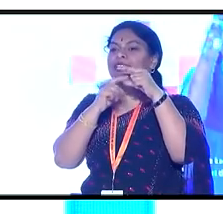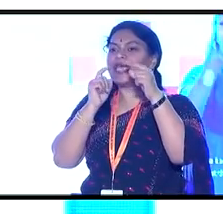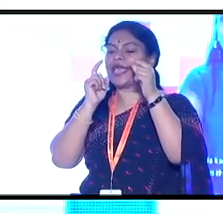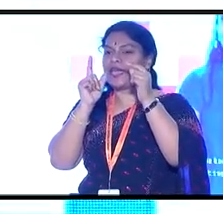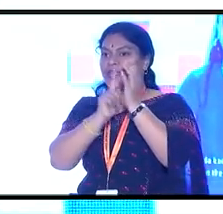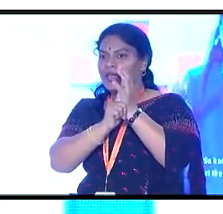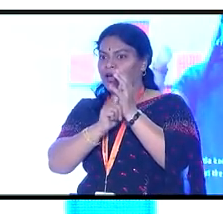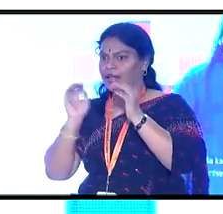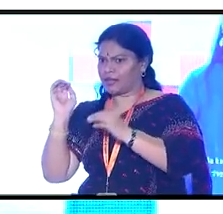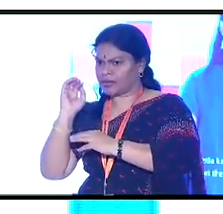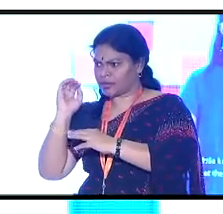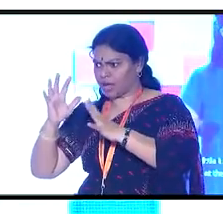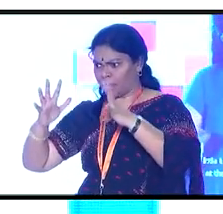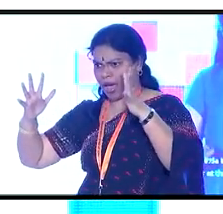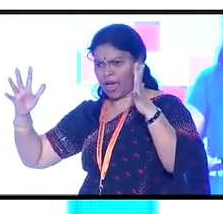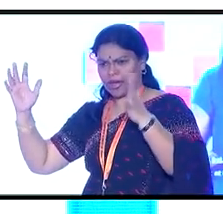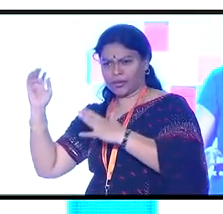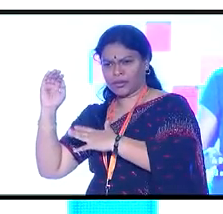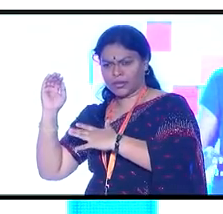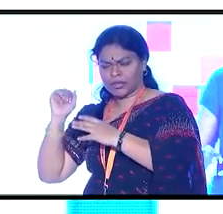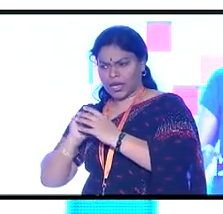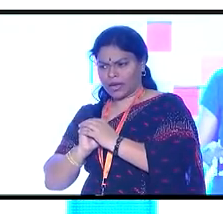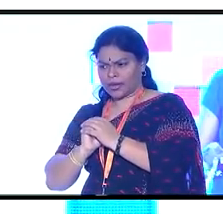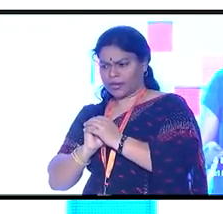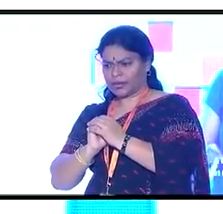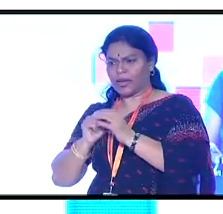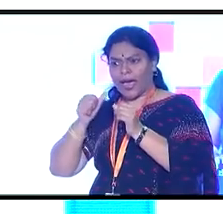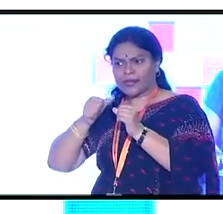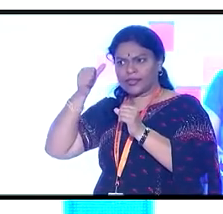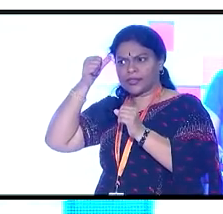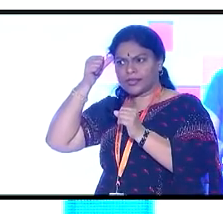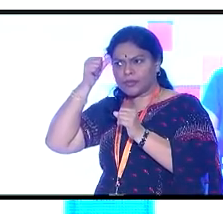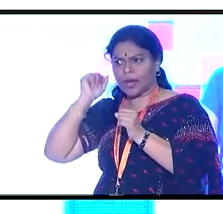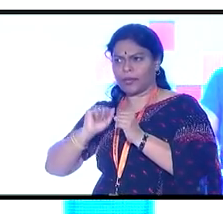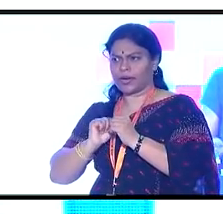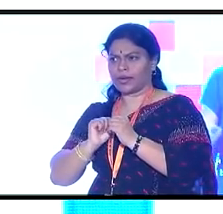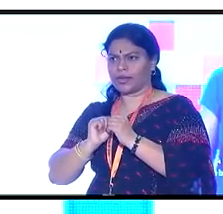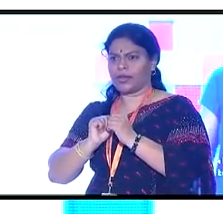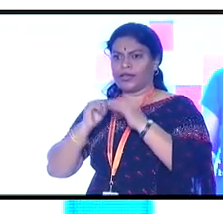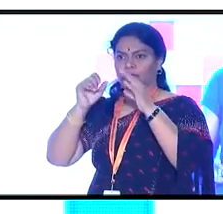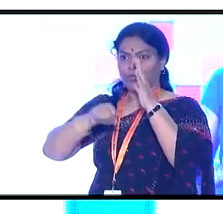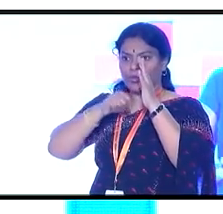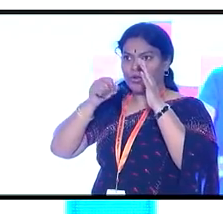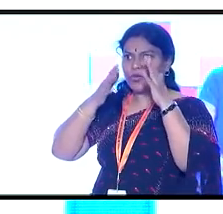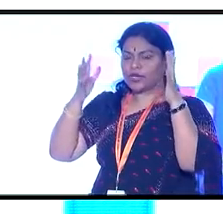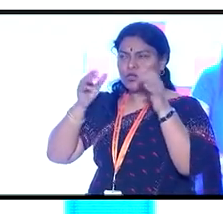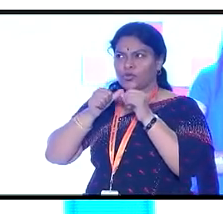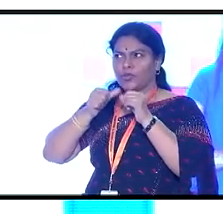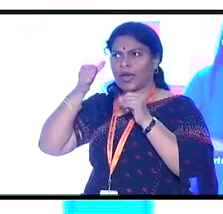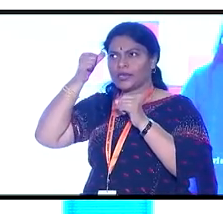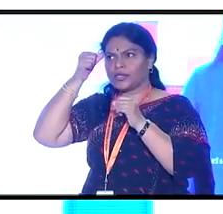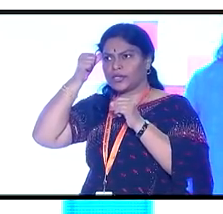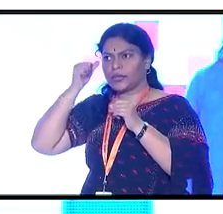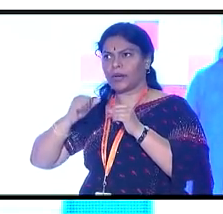you, huge. That was my moment for me, and I remember screaming, and I remember screaming so much to